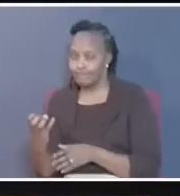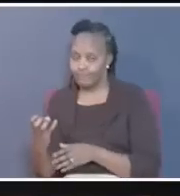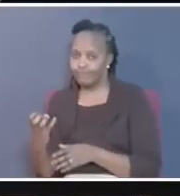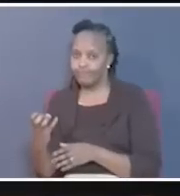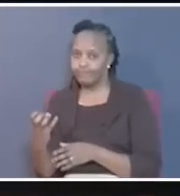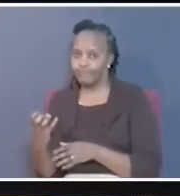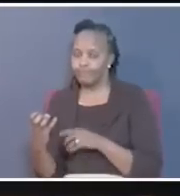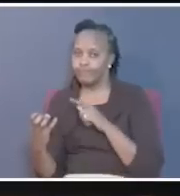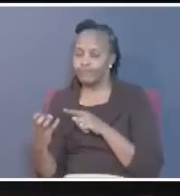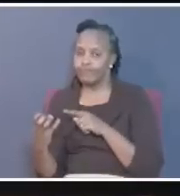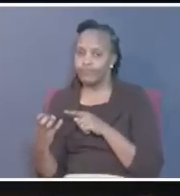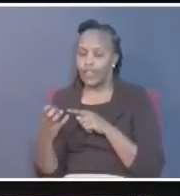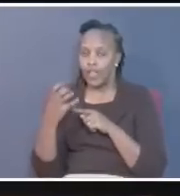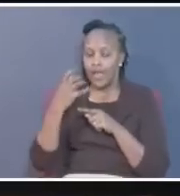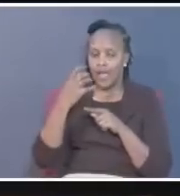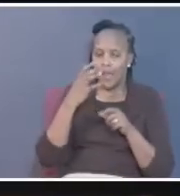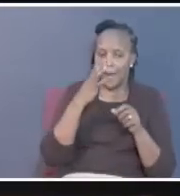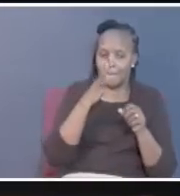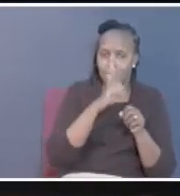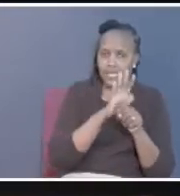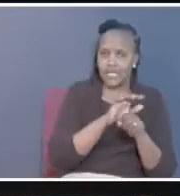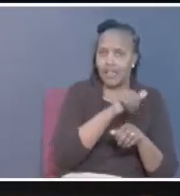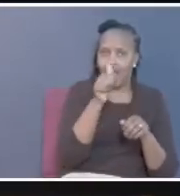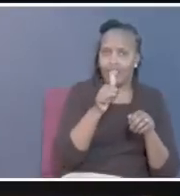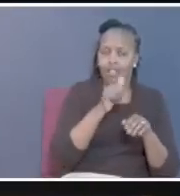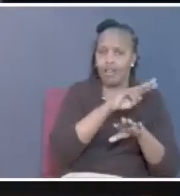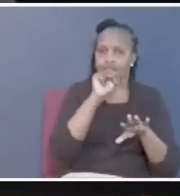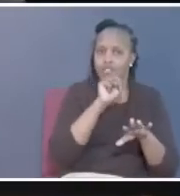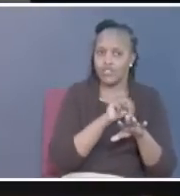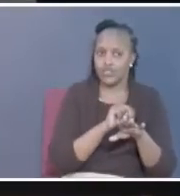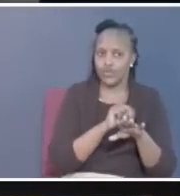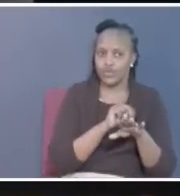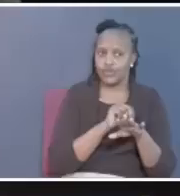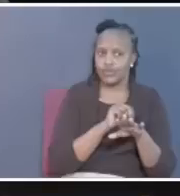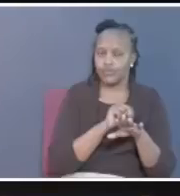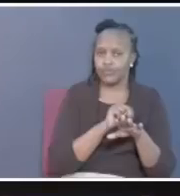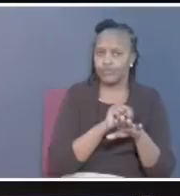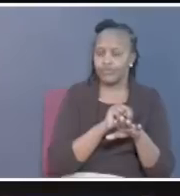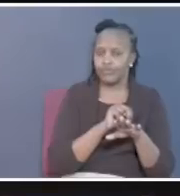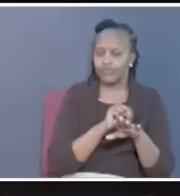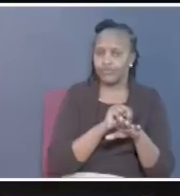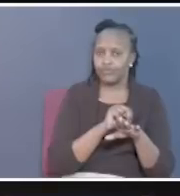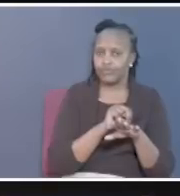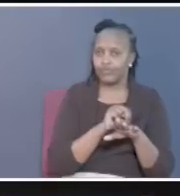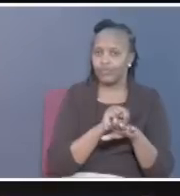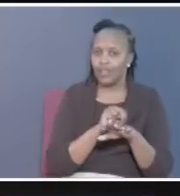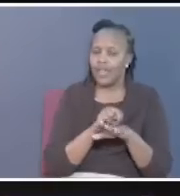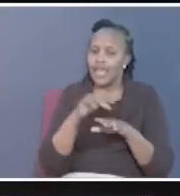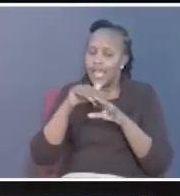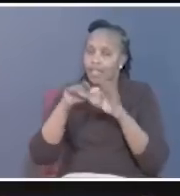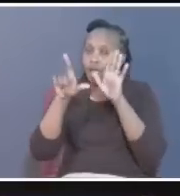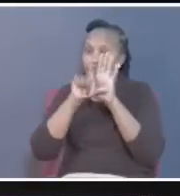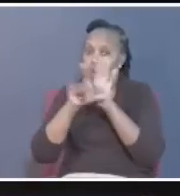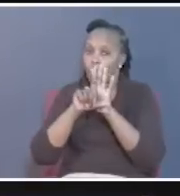between Israelites and a number of other nationalities earlier on in their history. According to the law of